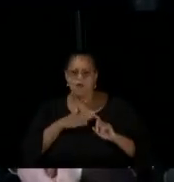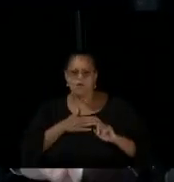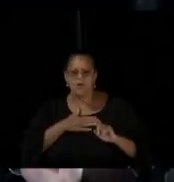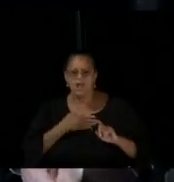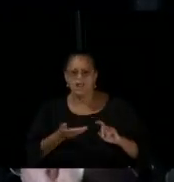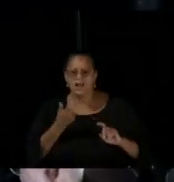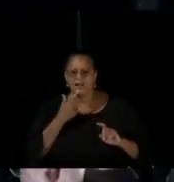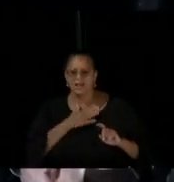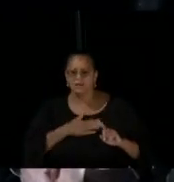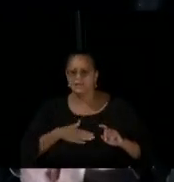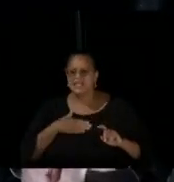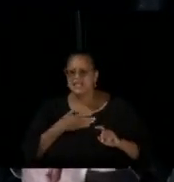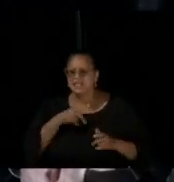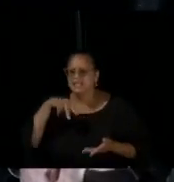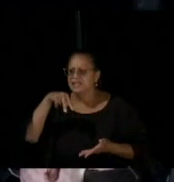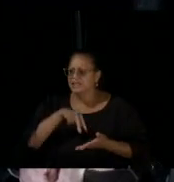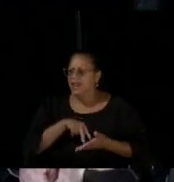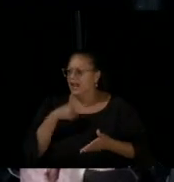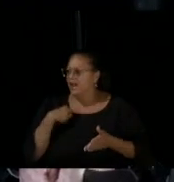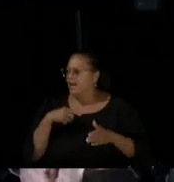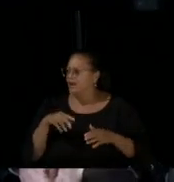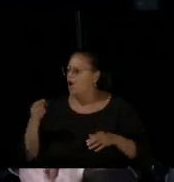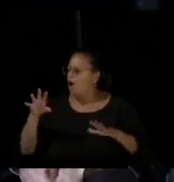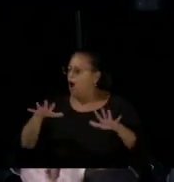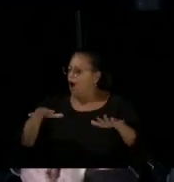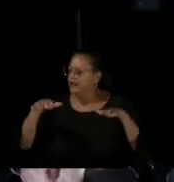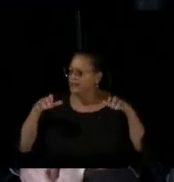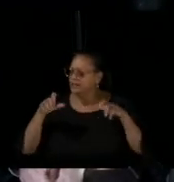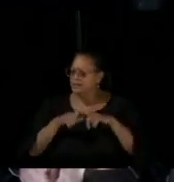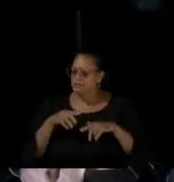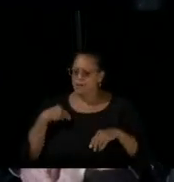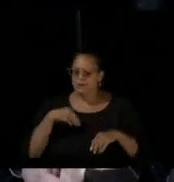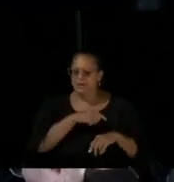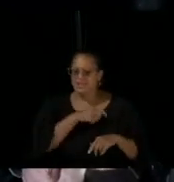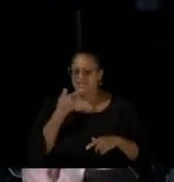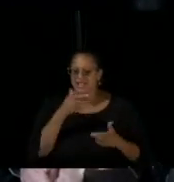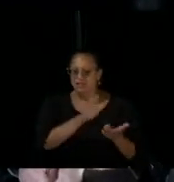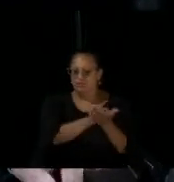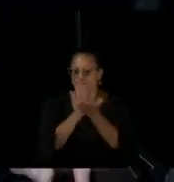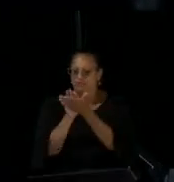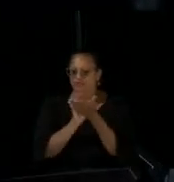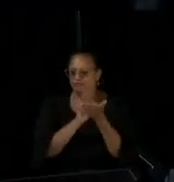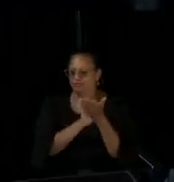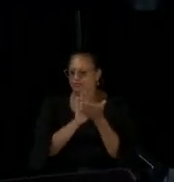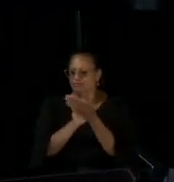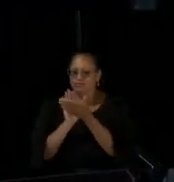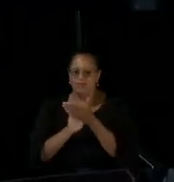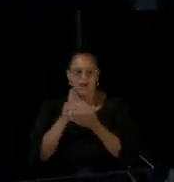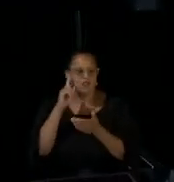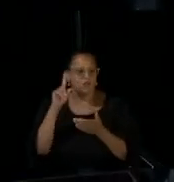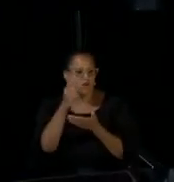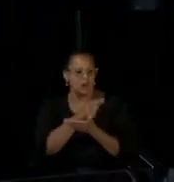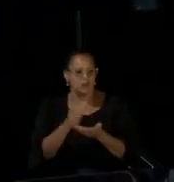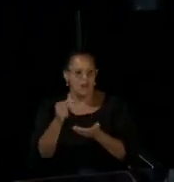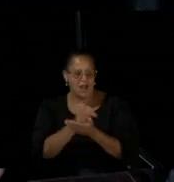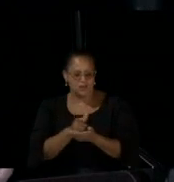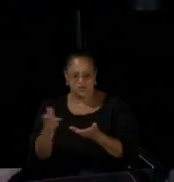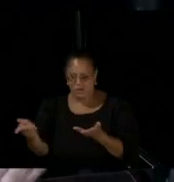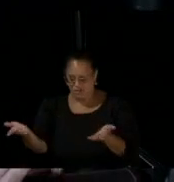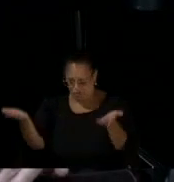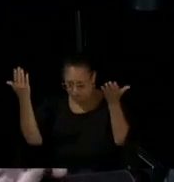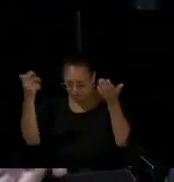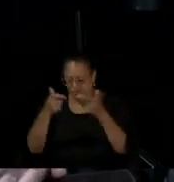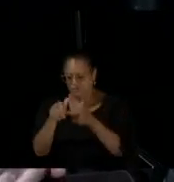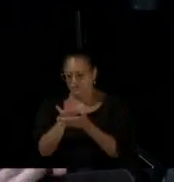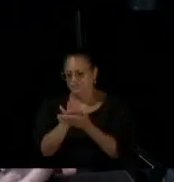please stand, members of the audience, and give these fine, beautiful young people a big round of applause. Please stand right now and join me in a